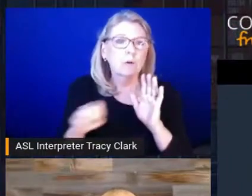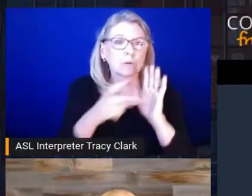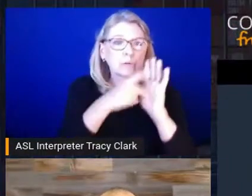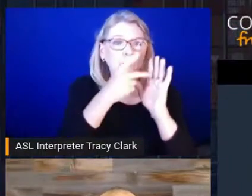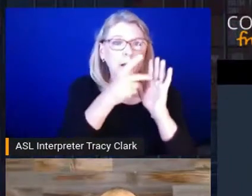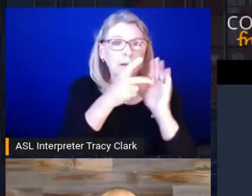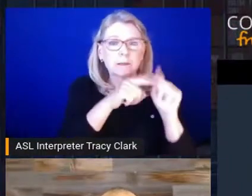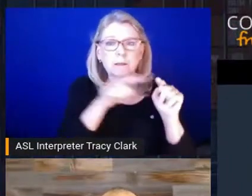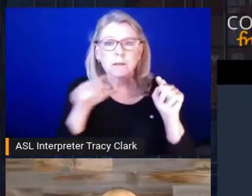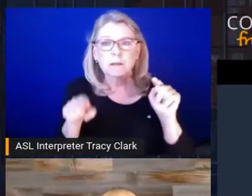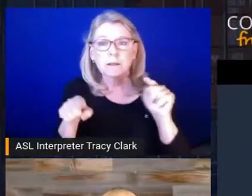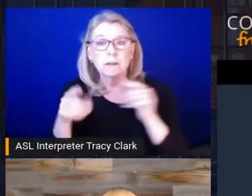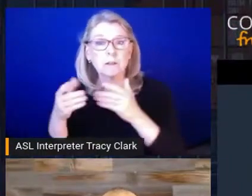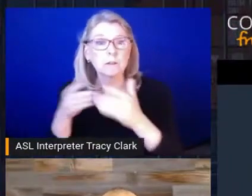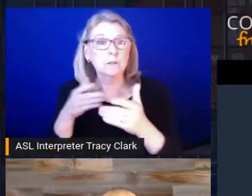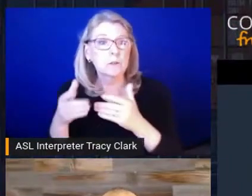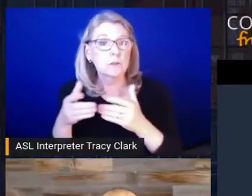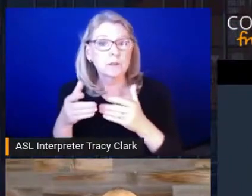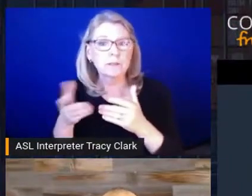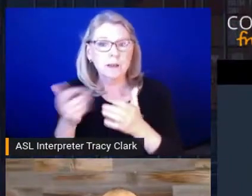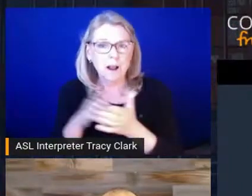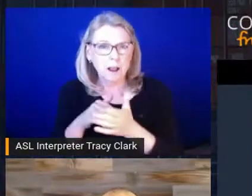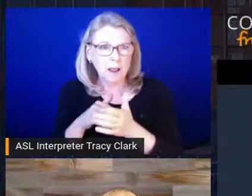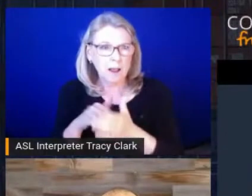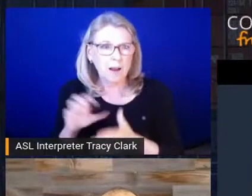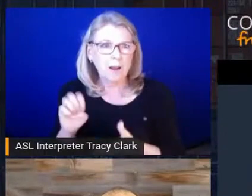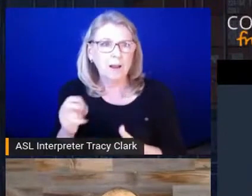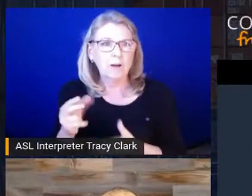know which pods to discover and which pods to serve.